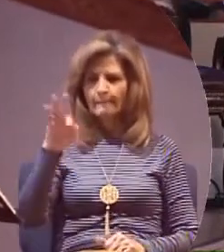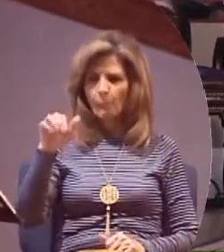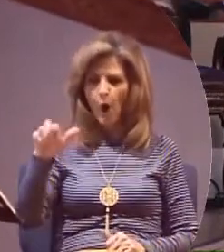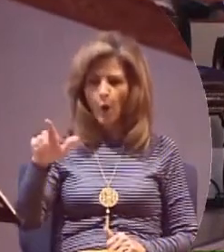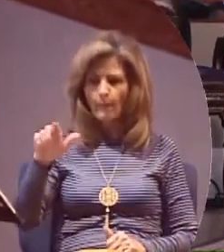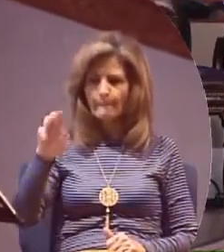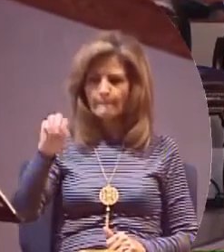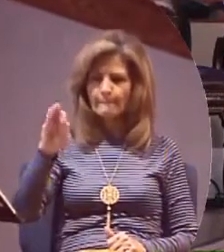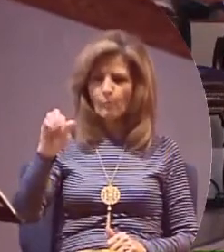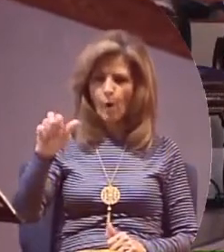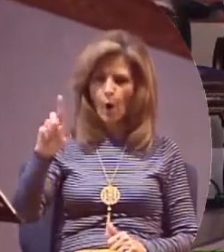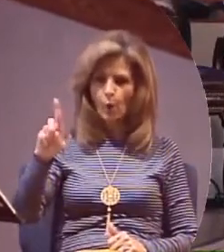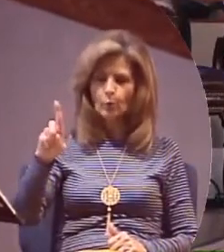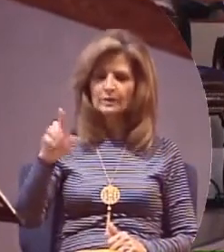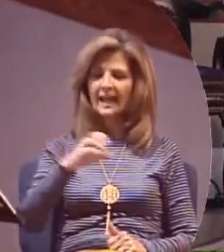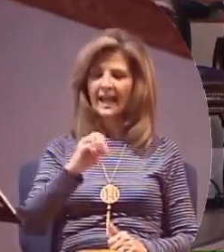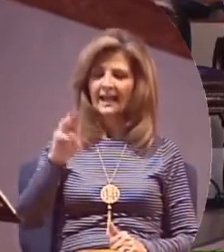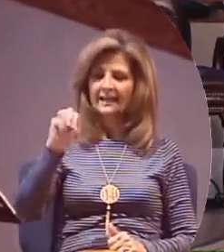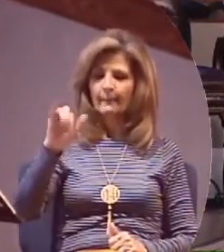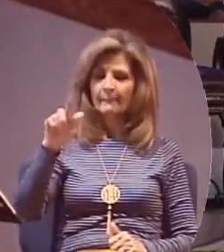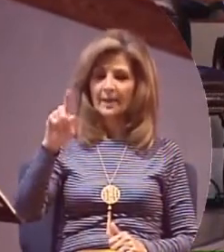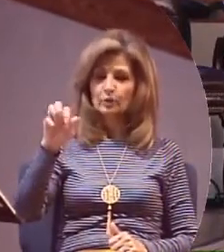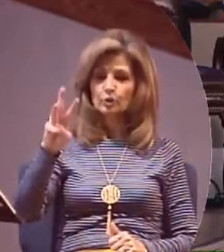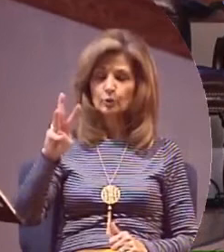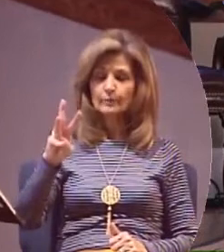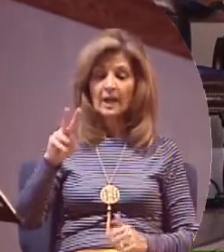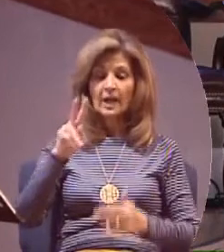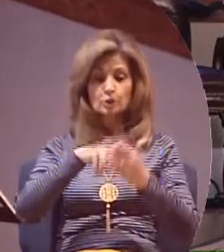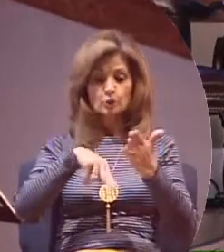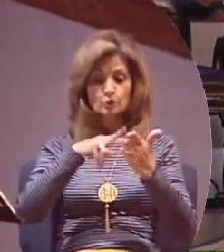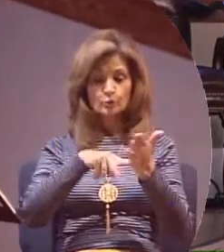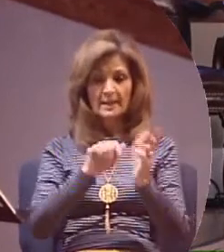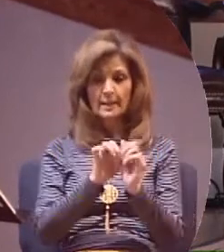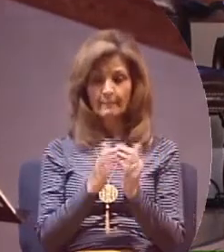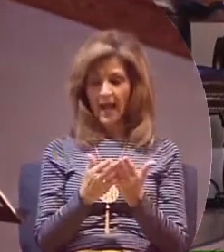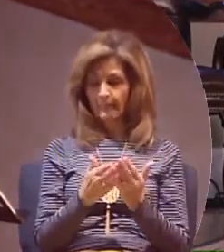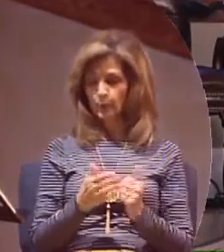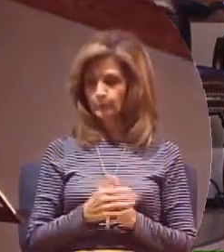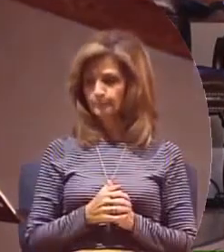mildew. And one night she's reading her Bible, and she came across this verse right here,